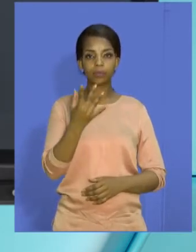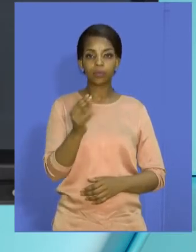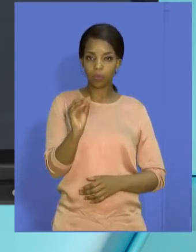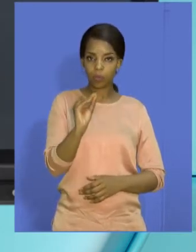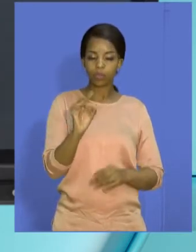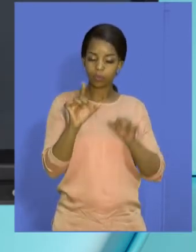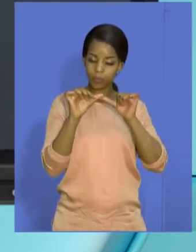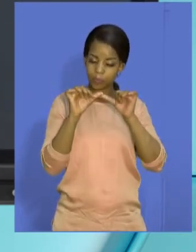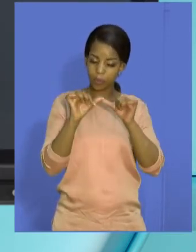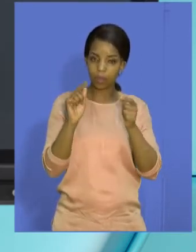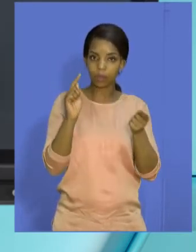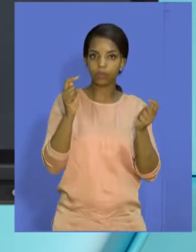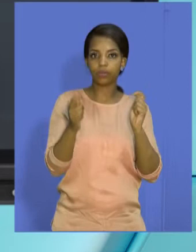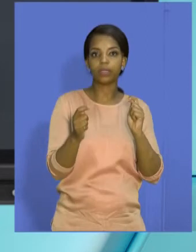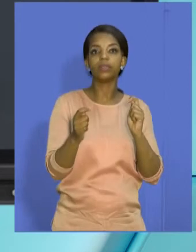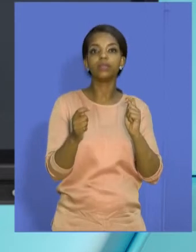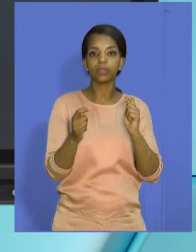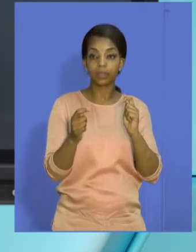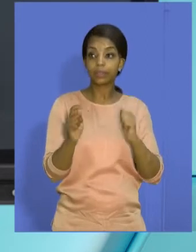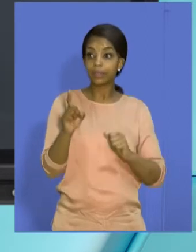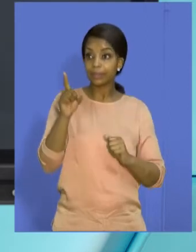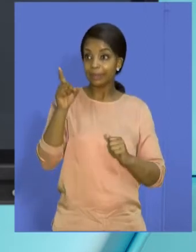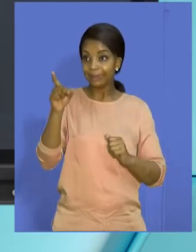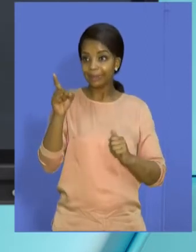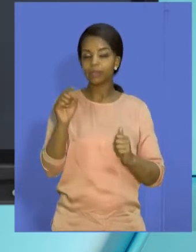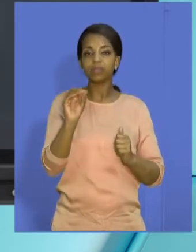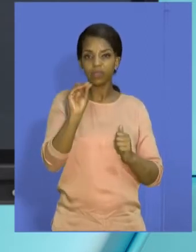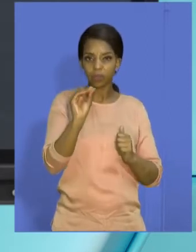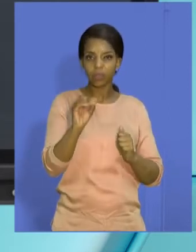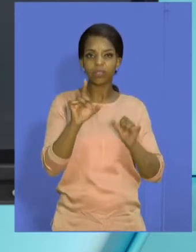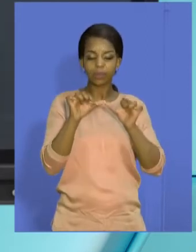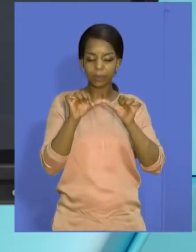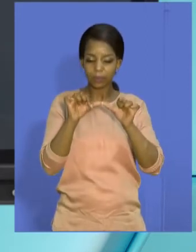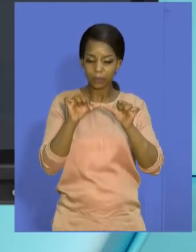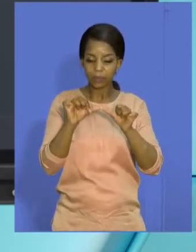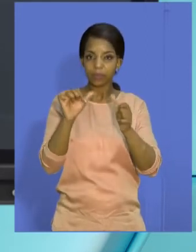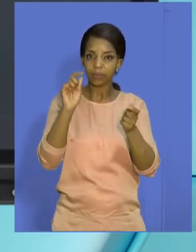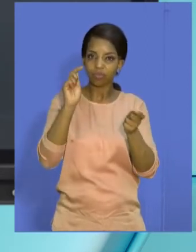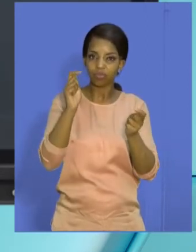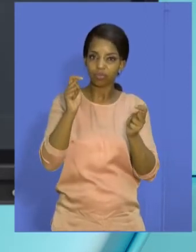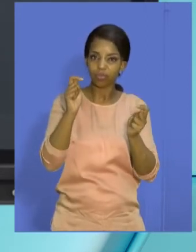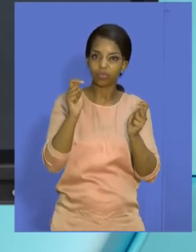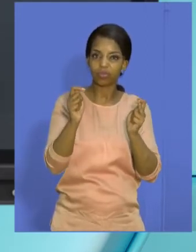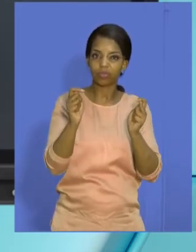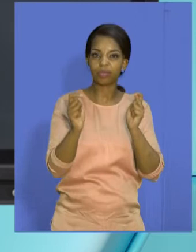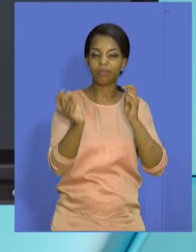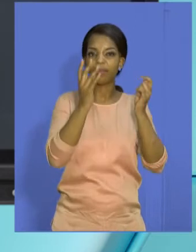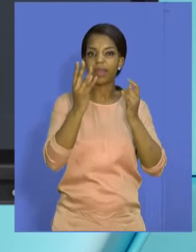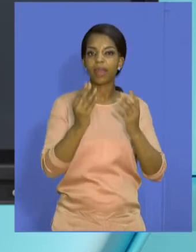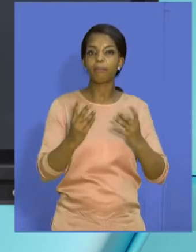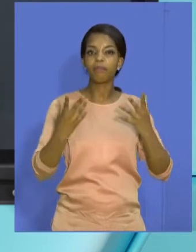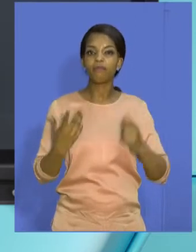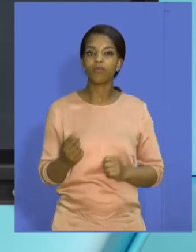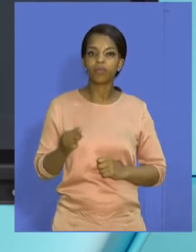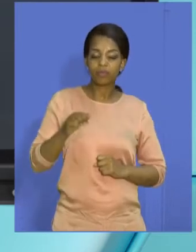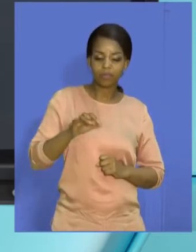happening. In this context, there is a constant change of the number of steps that the person is adding in each day as